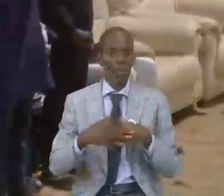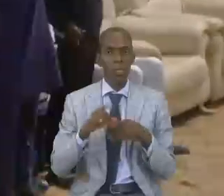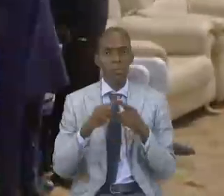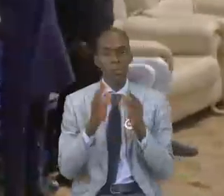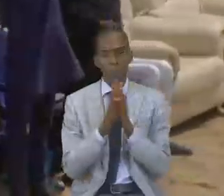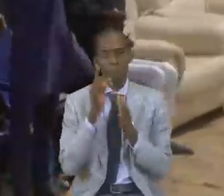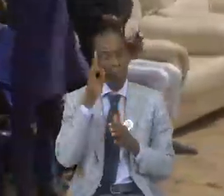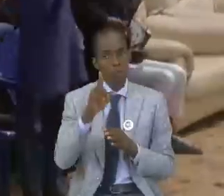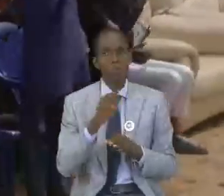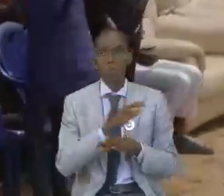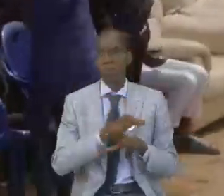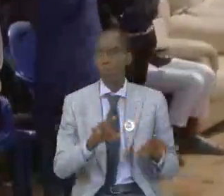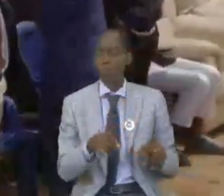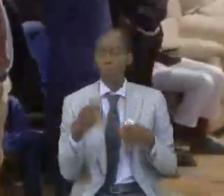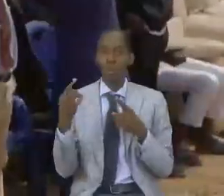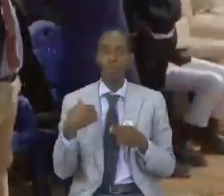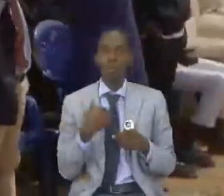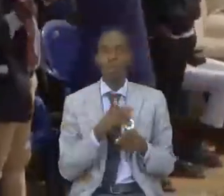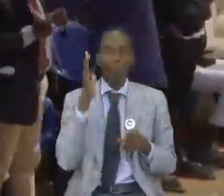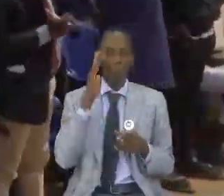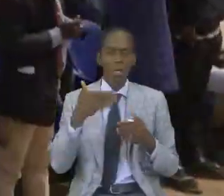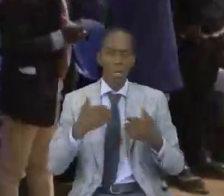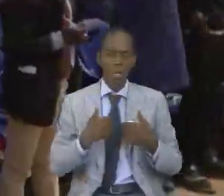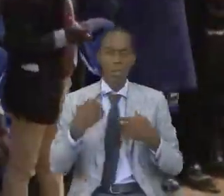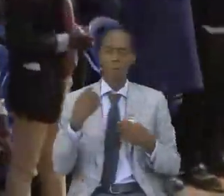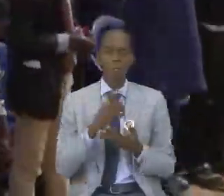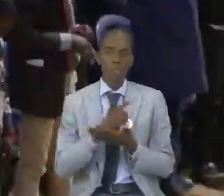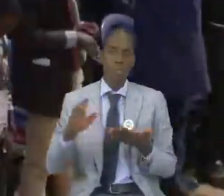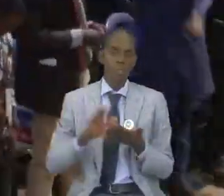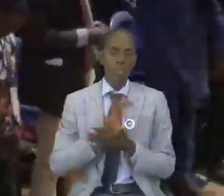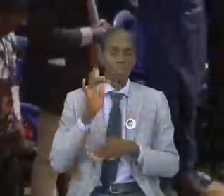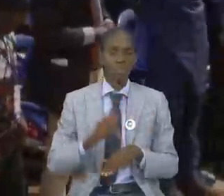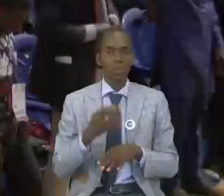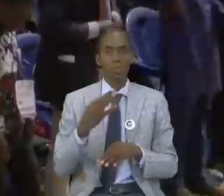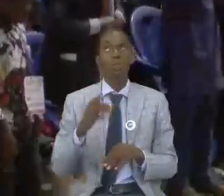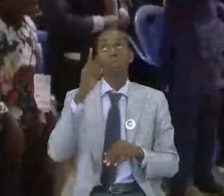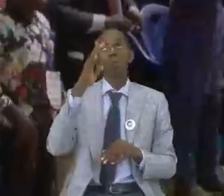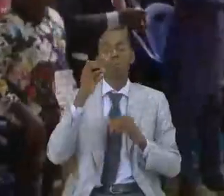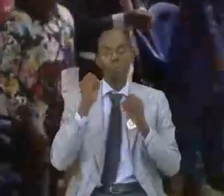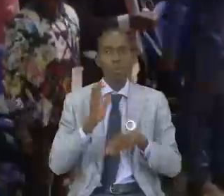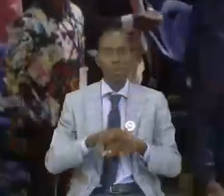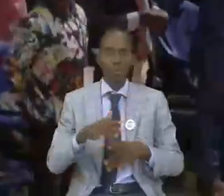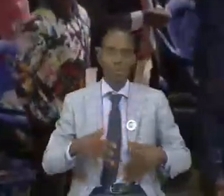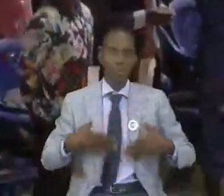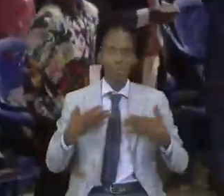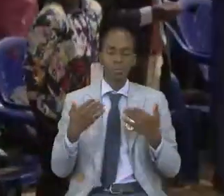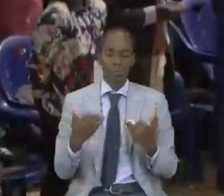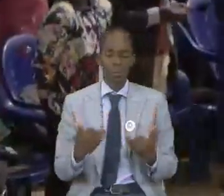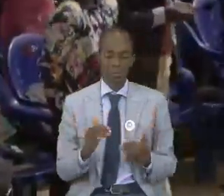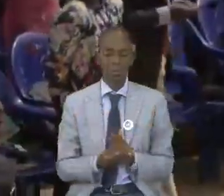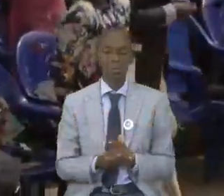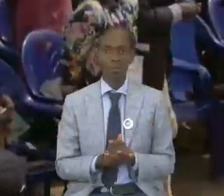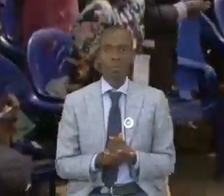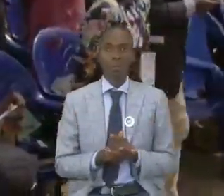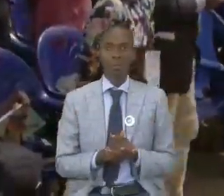real supernatural touch of the Lord upon your life. Overseer of the kitchen, please pray with us. And then I'll